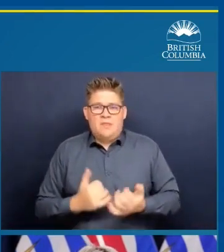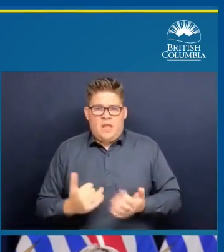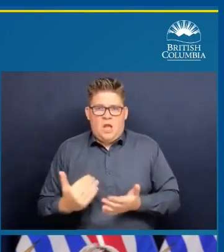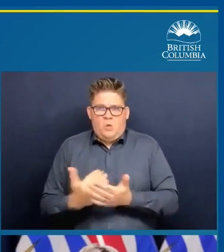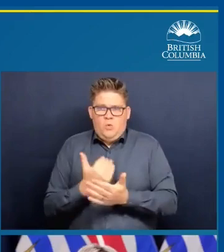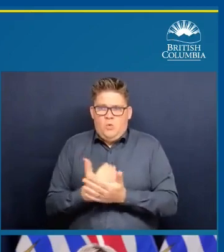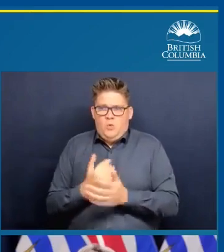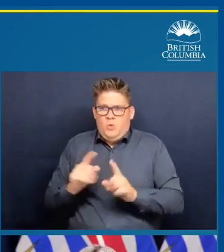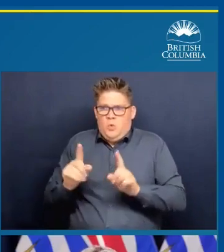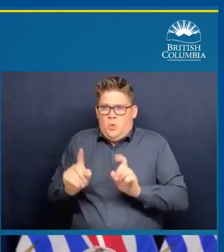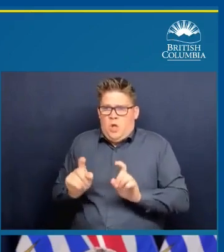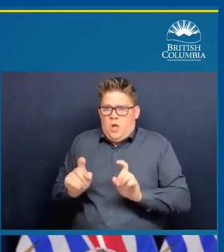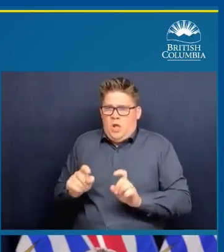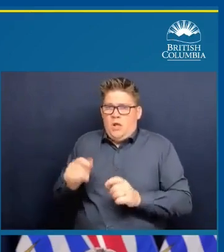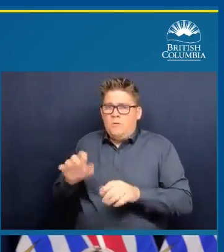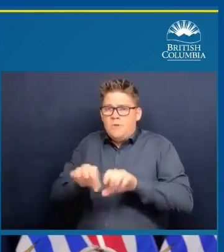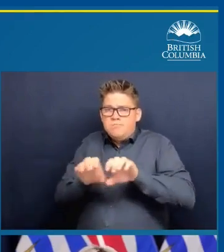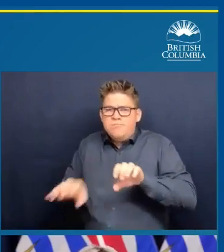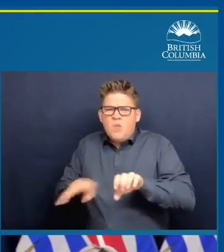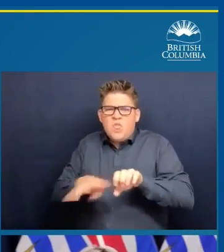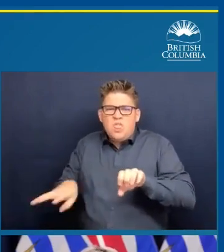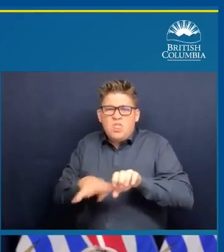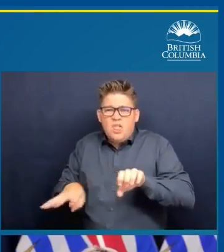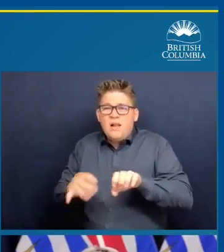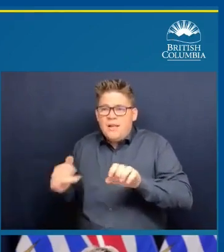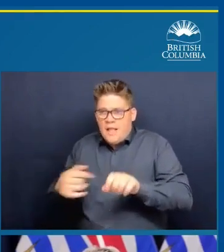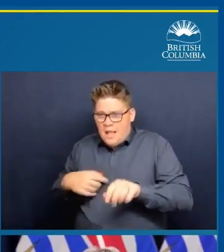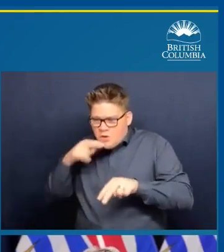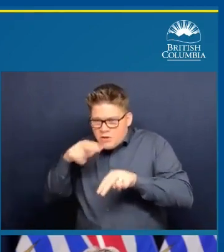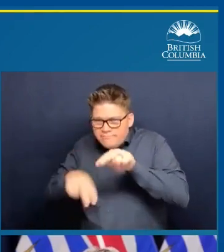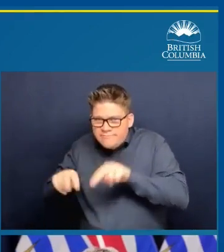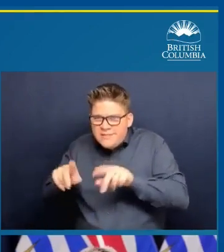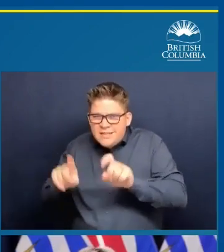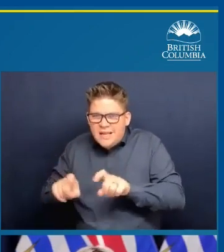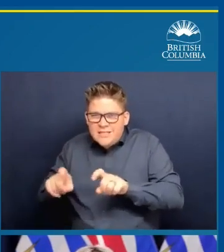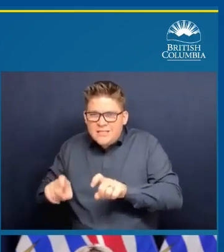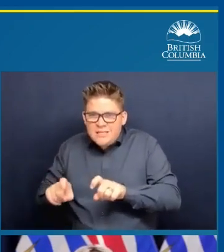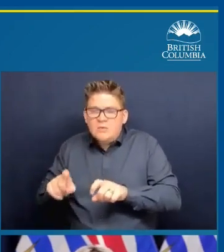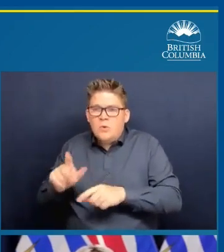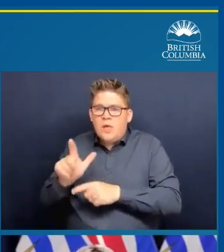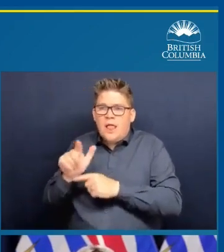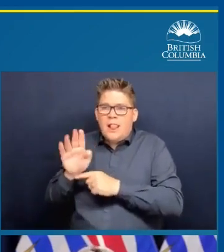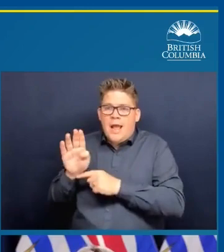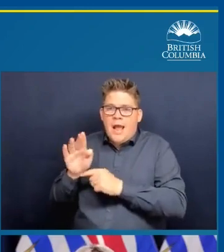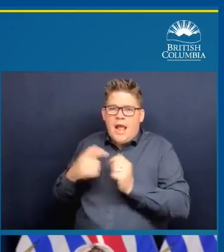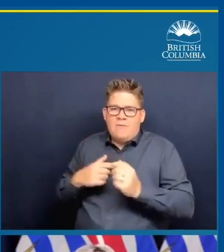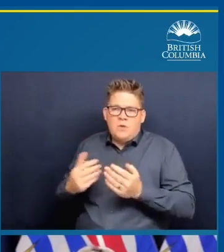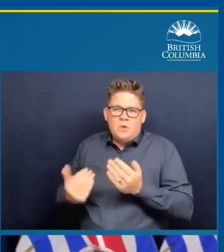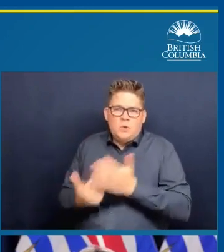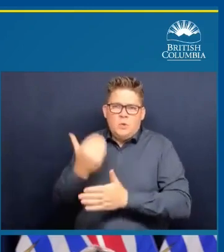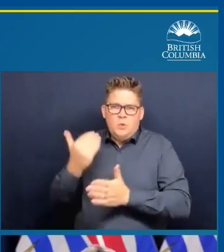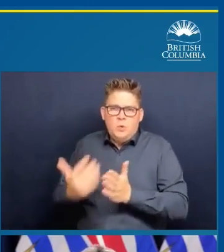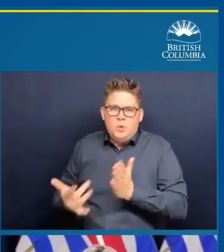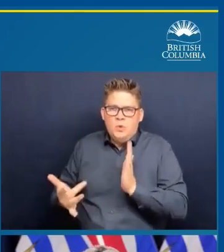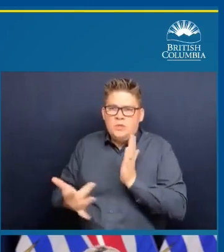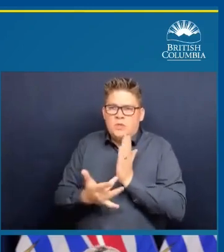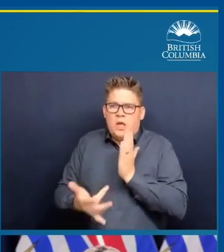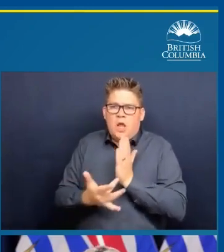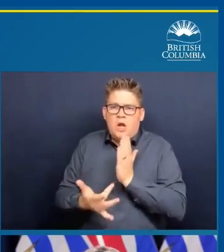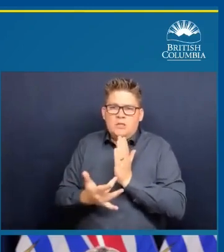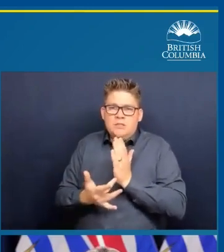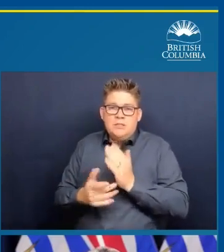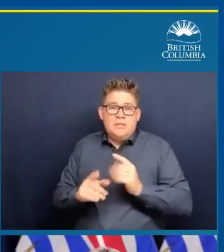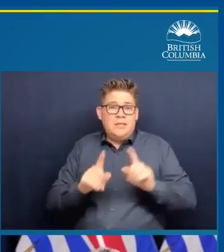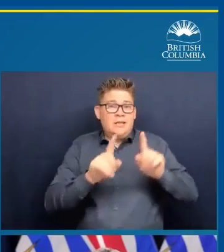so our lab is at the forefront of developing the ability to do that to help us understand other viruses that are in